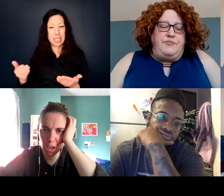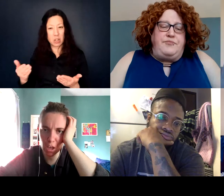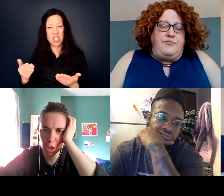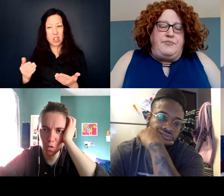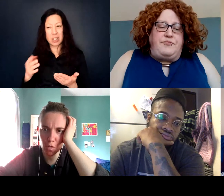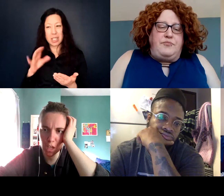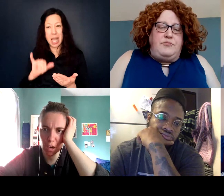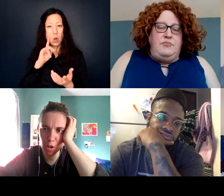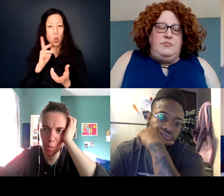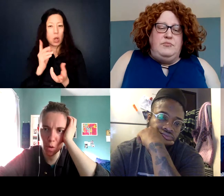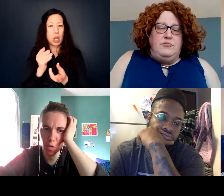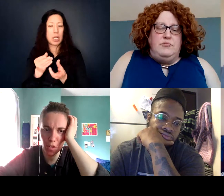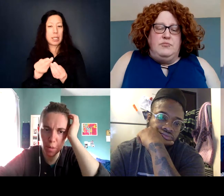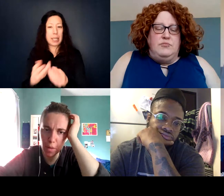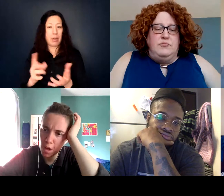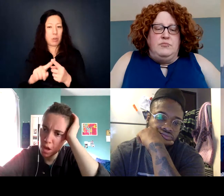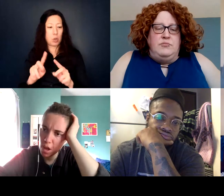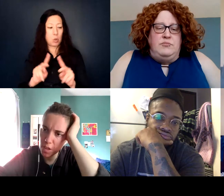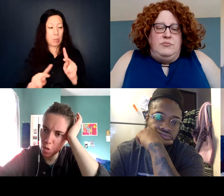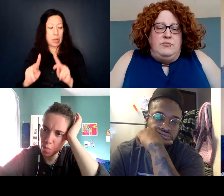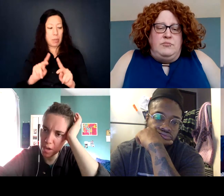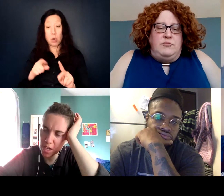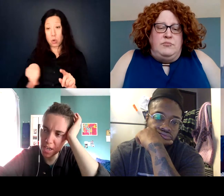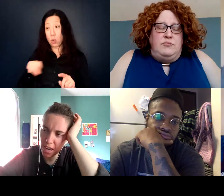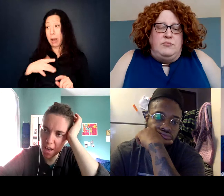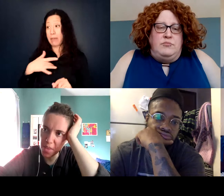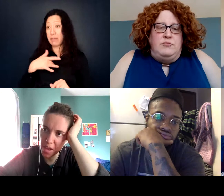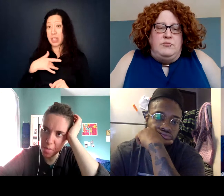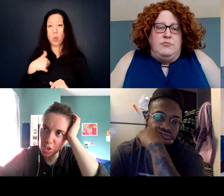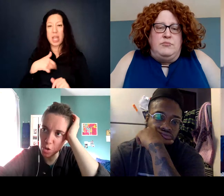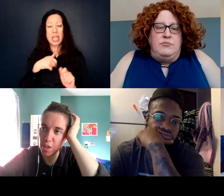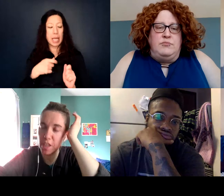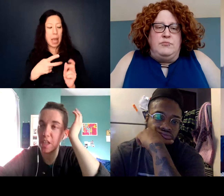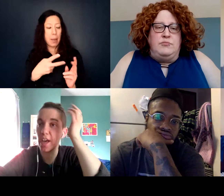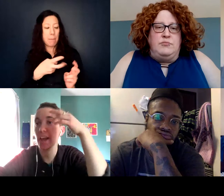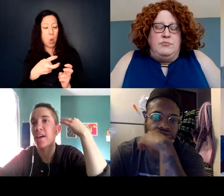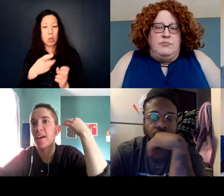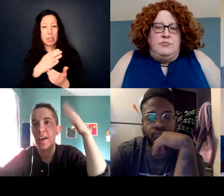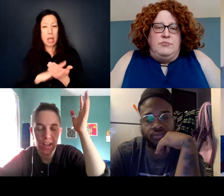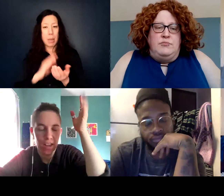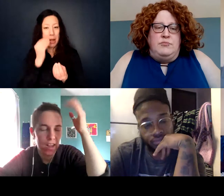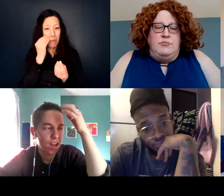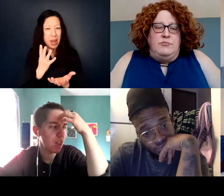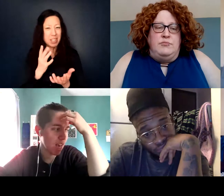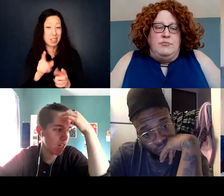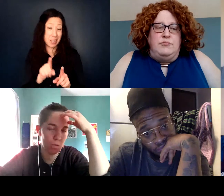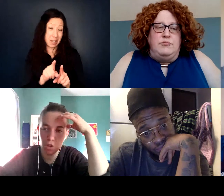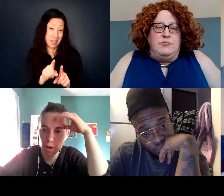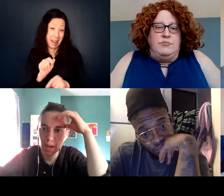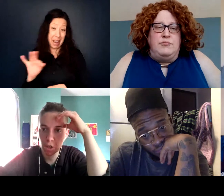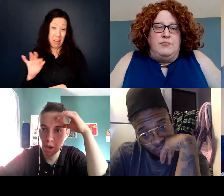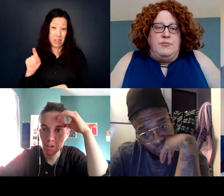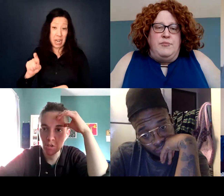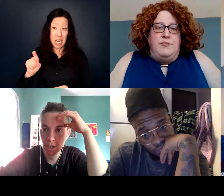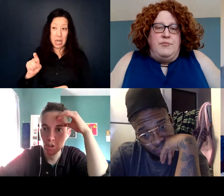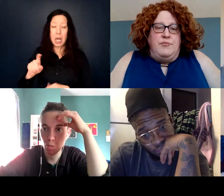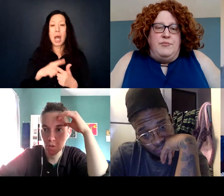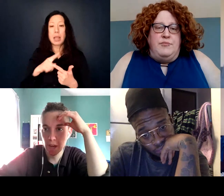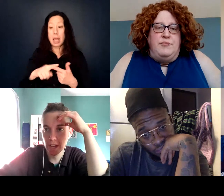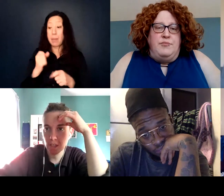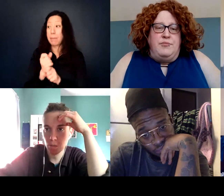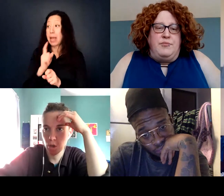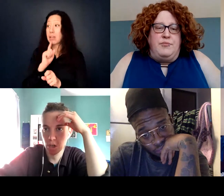folks that you feel like we could pull from a little bit if needed, and then make sure that like they got through the training with a